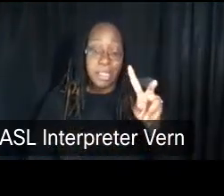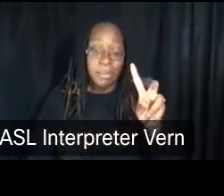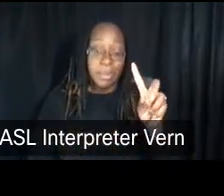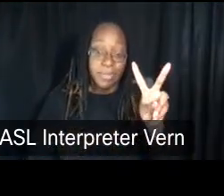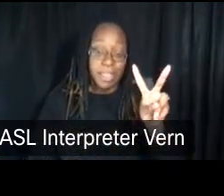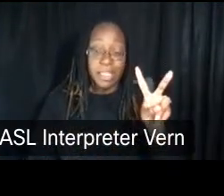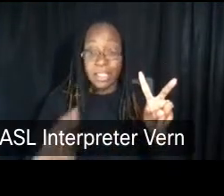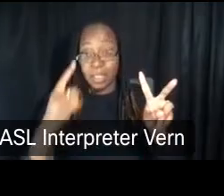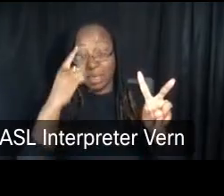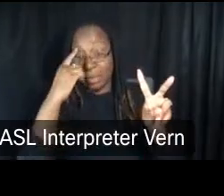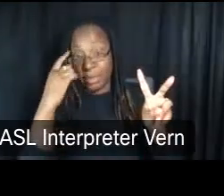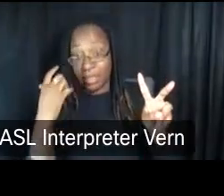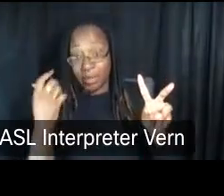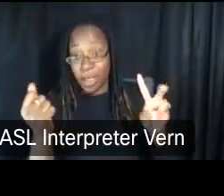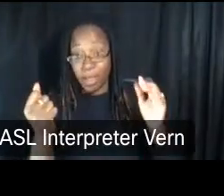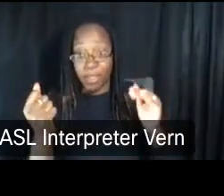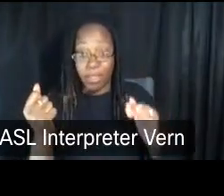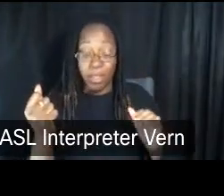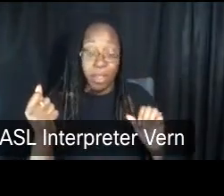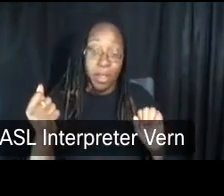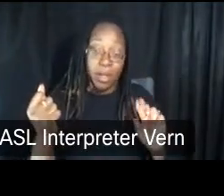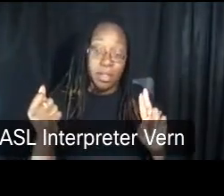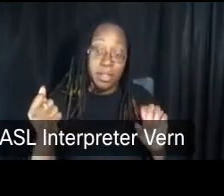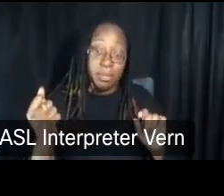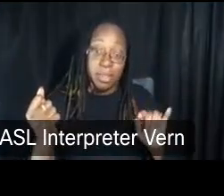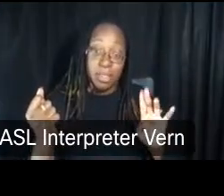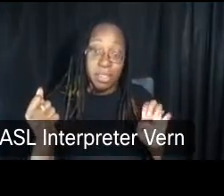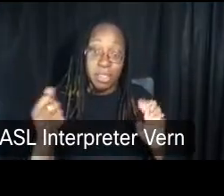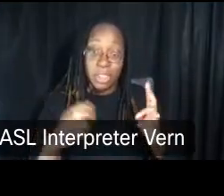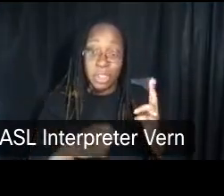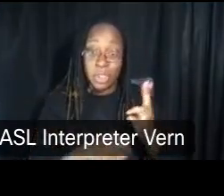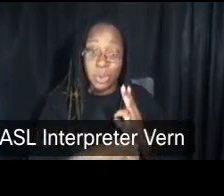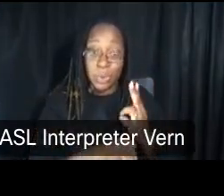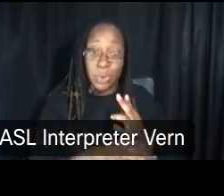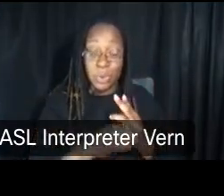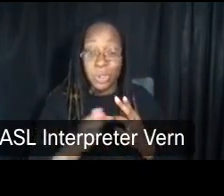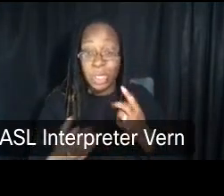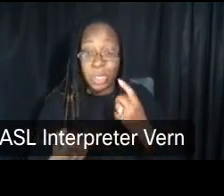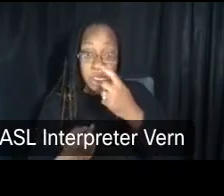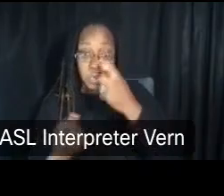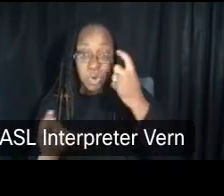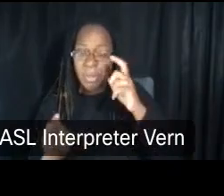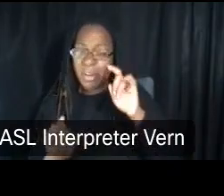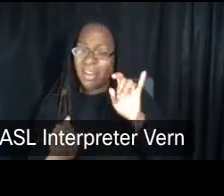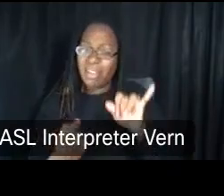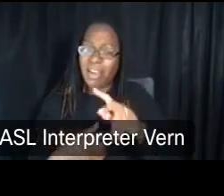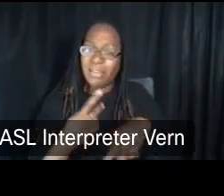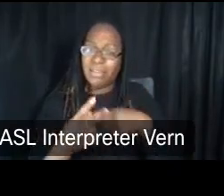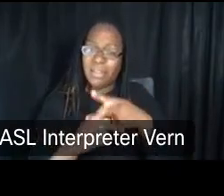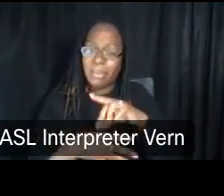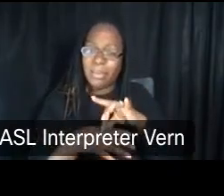and trauma in that broader social context, we know that violence on the interpersonal